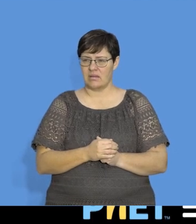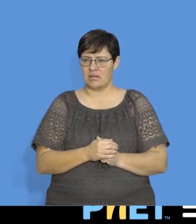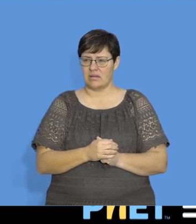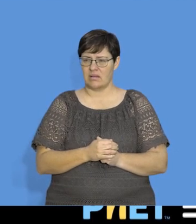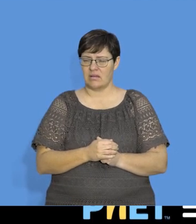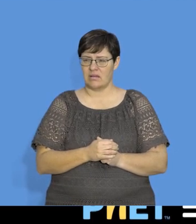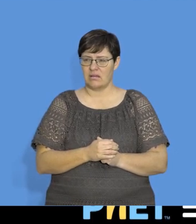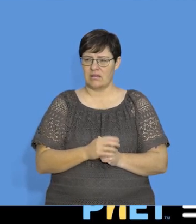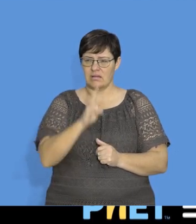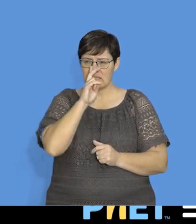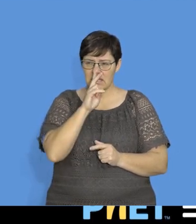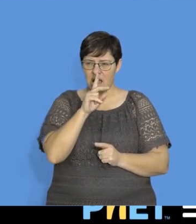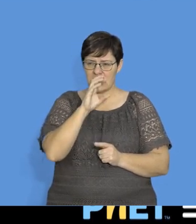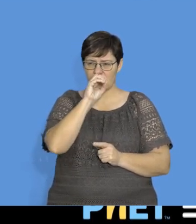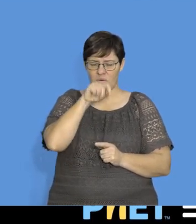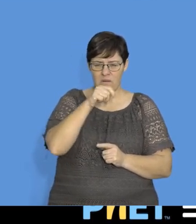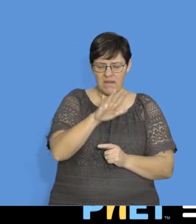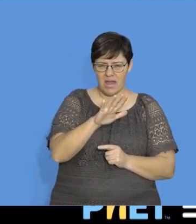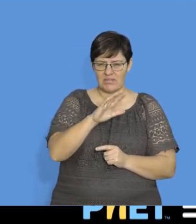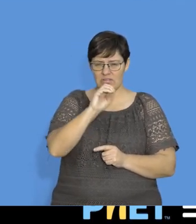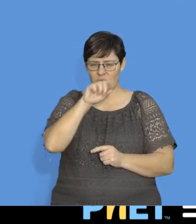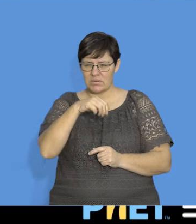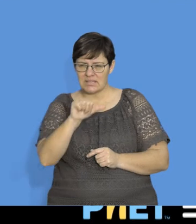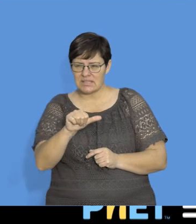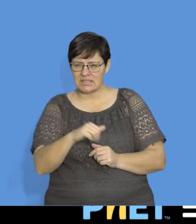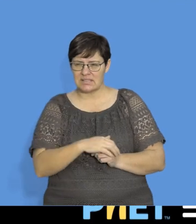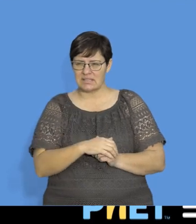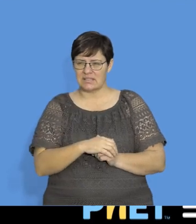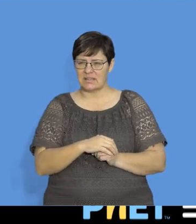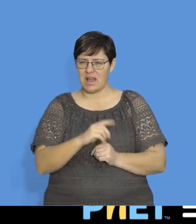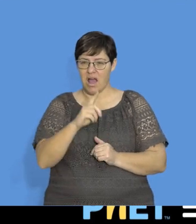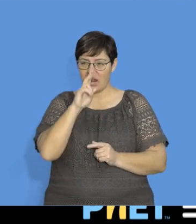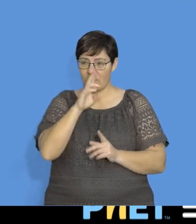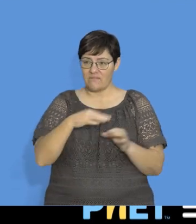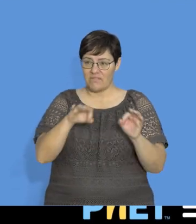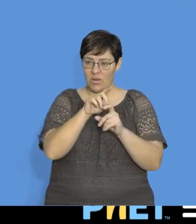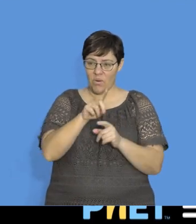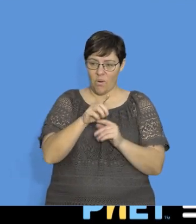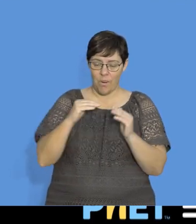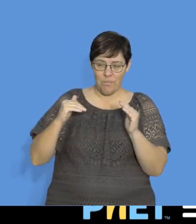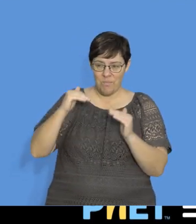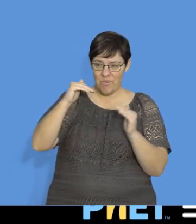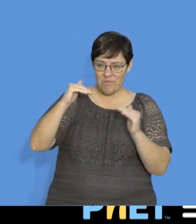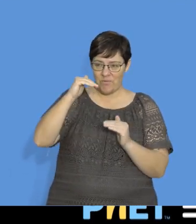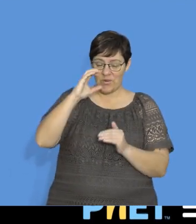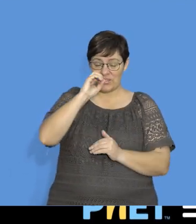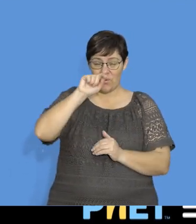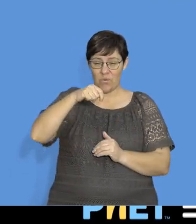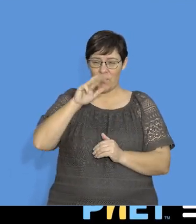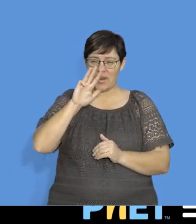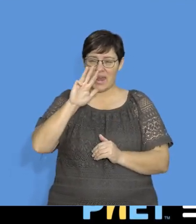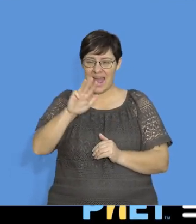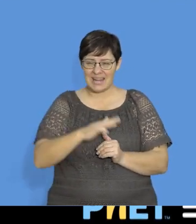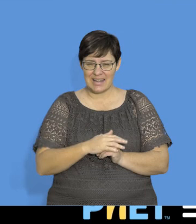that. Let's look at it. Now it's 0.5. Look at that value. Moving this,